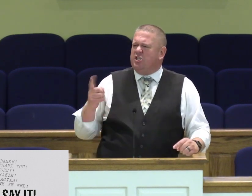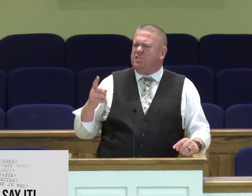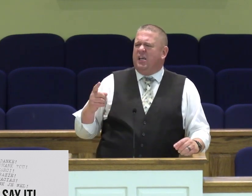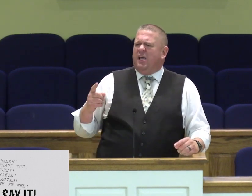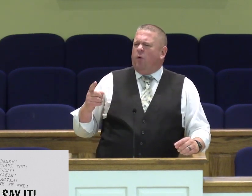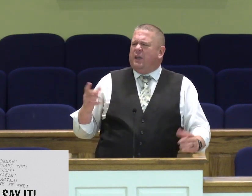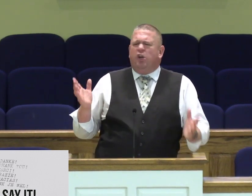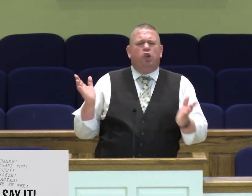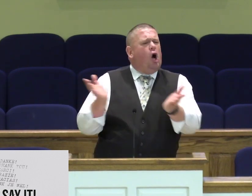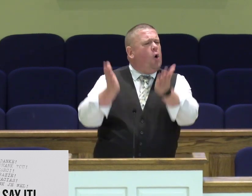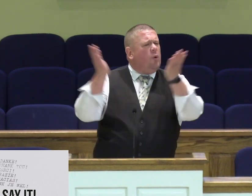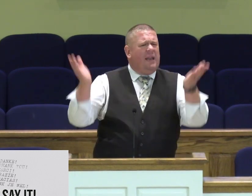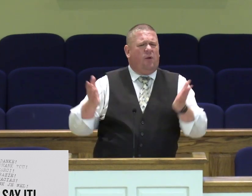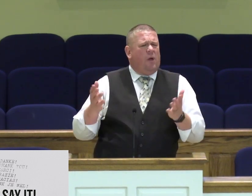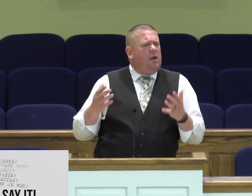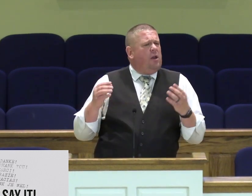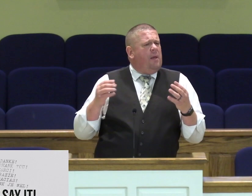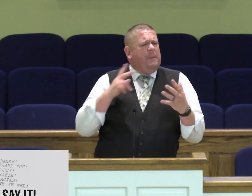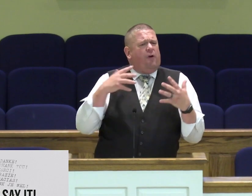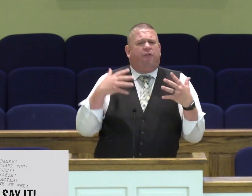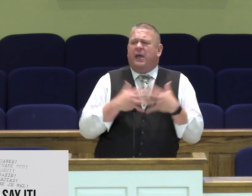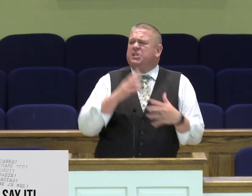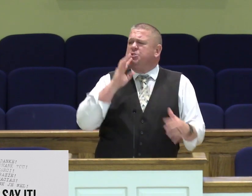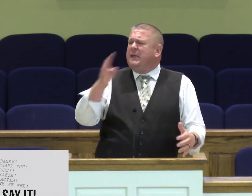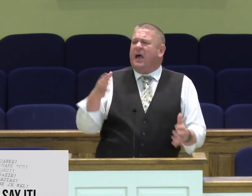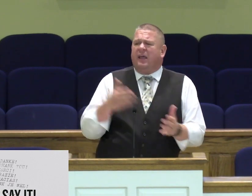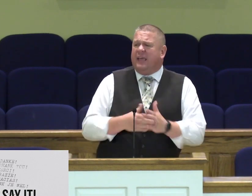And we condone it. And people